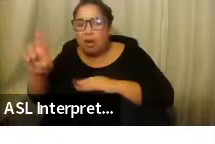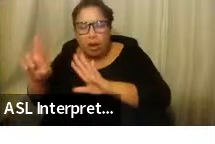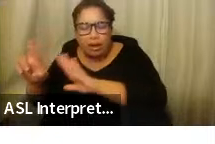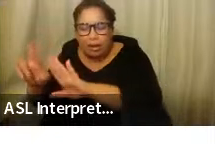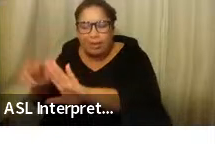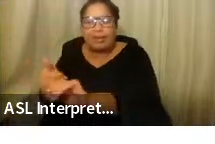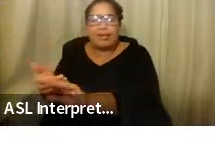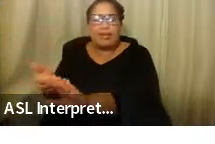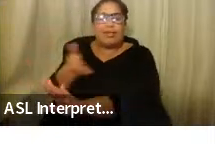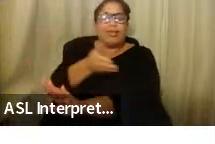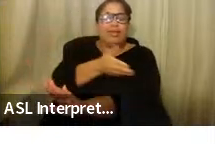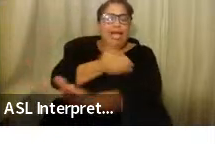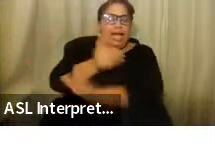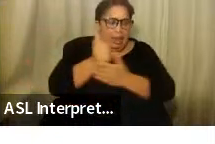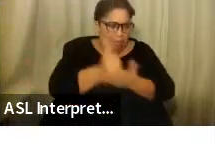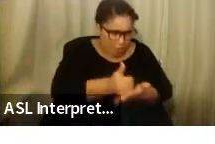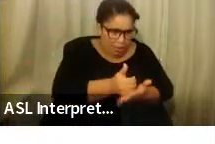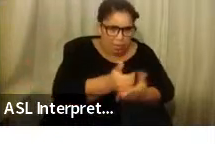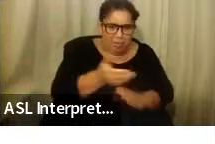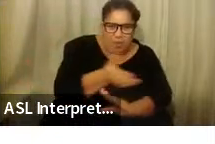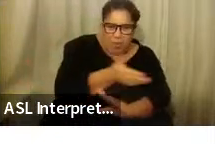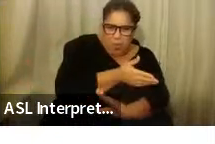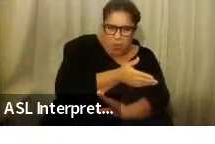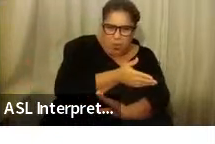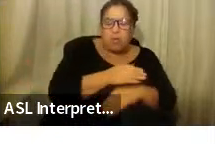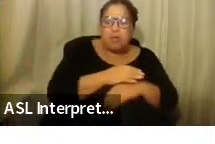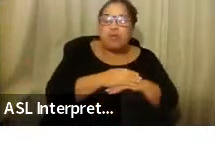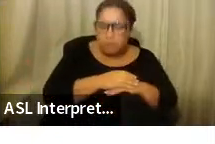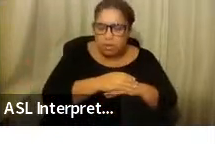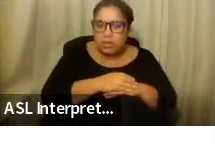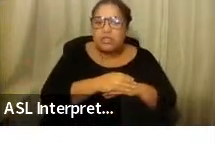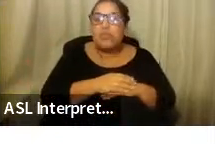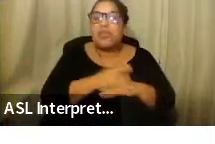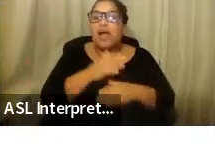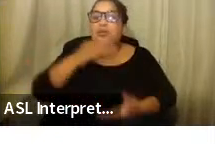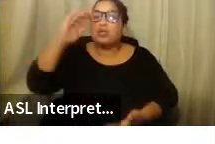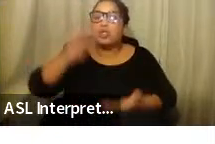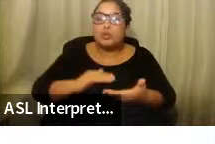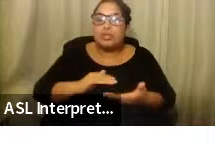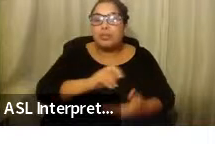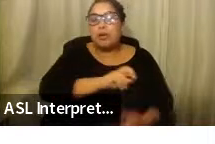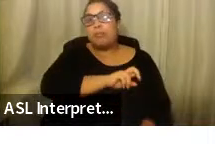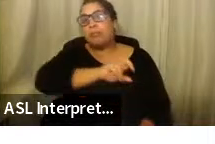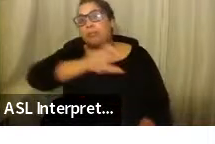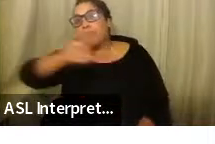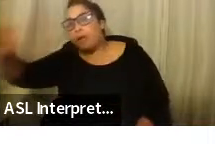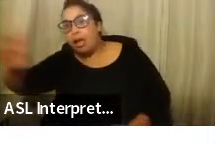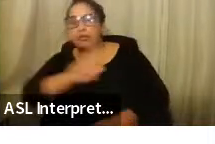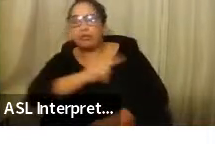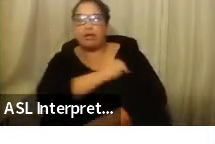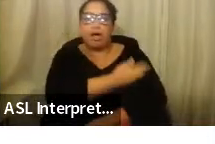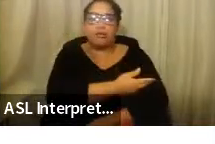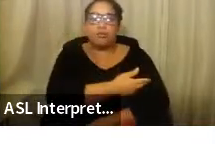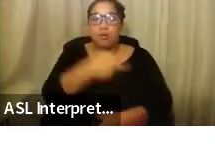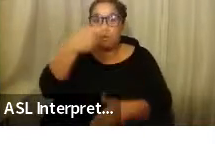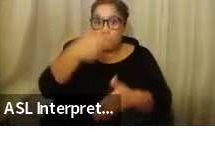room. And so obviously it would reduce readmission to hospitals, save lots of cost for the people